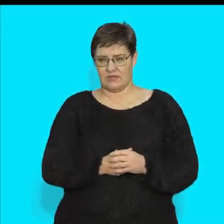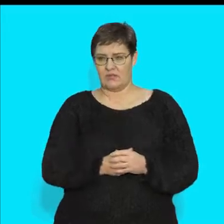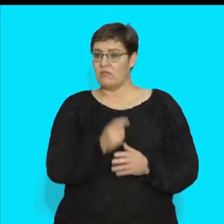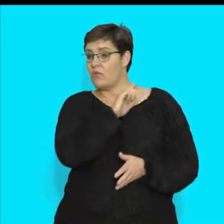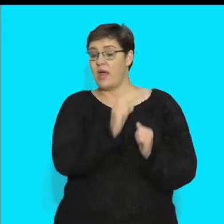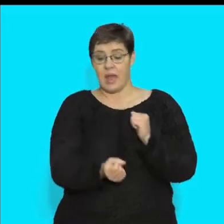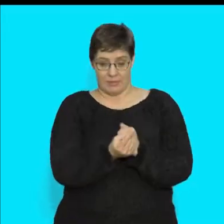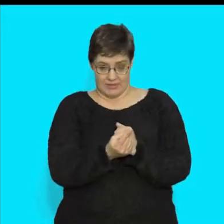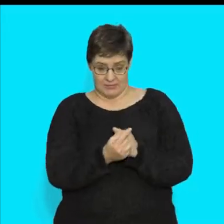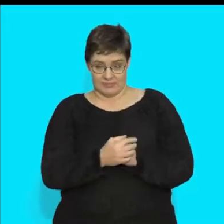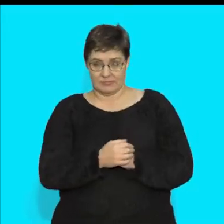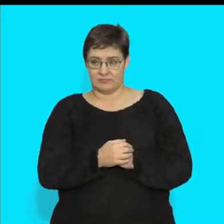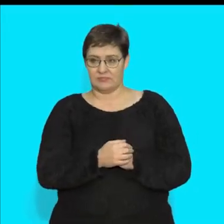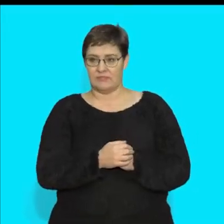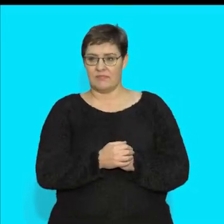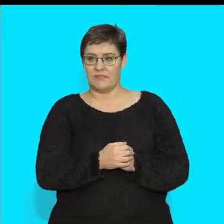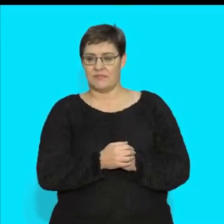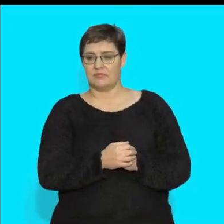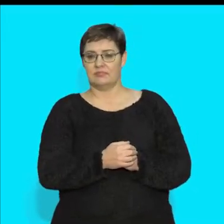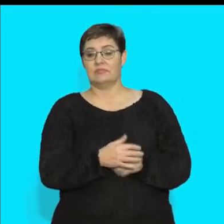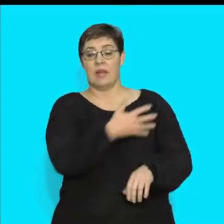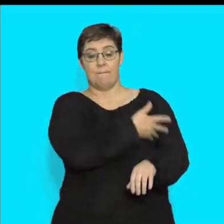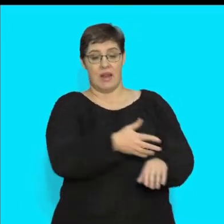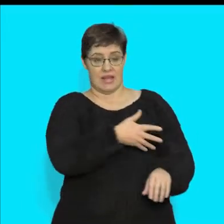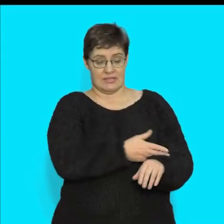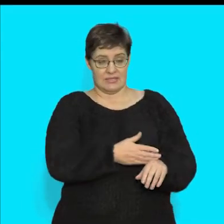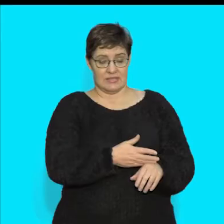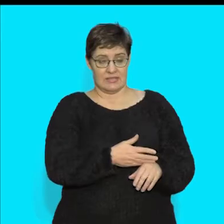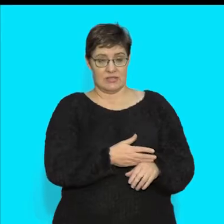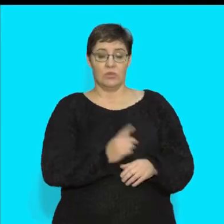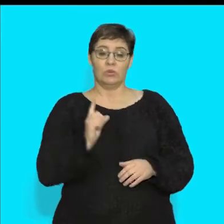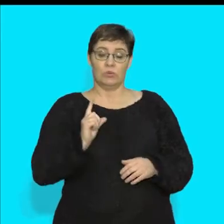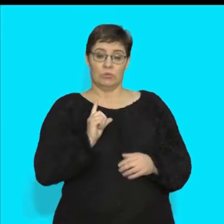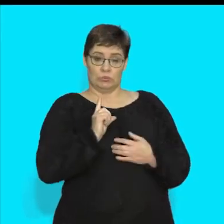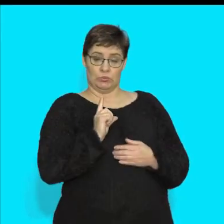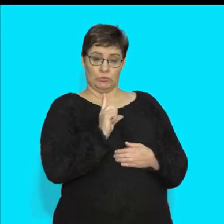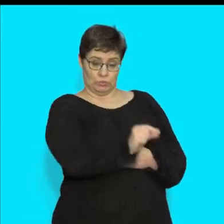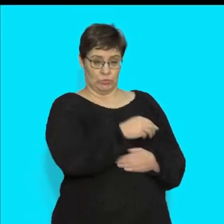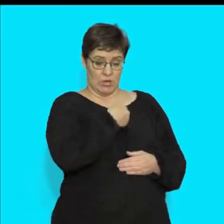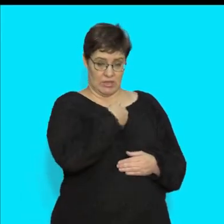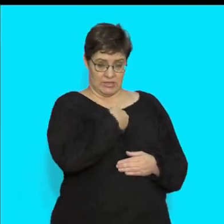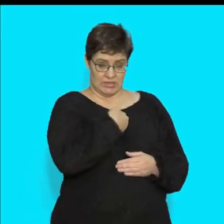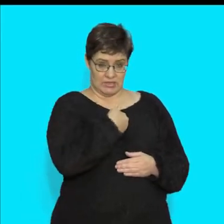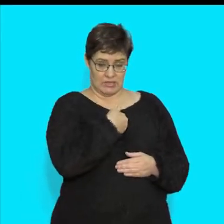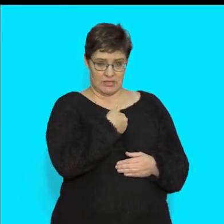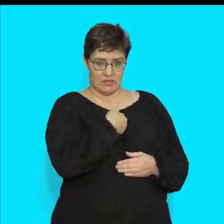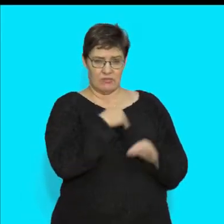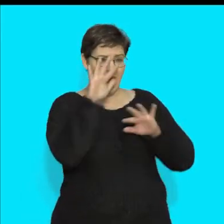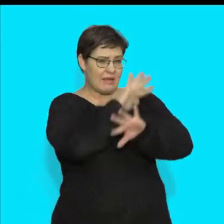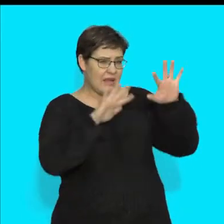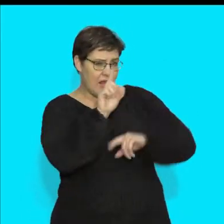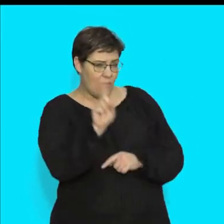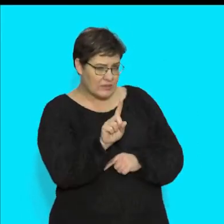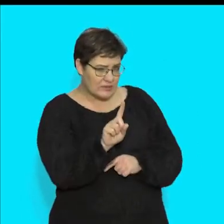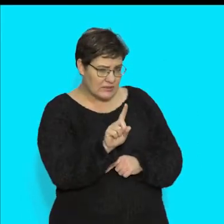Okay, so what happens is blood comes to, right, the heart.